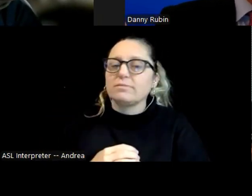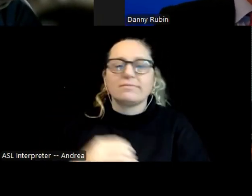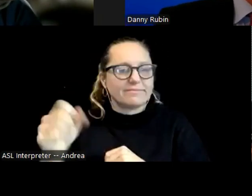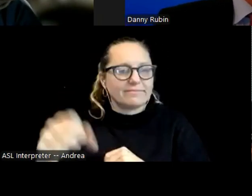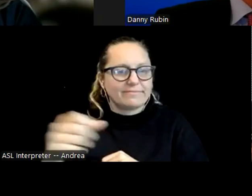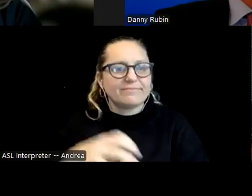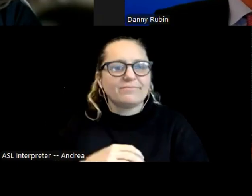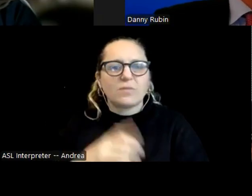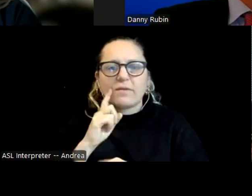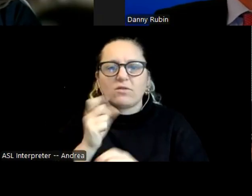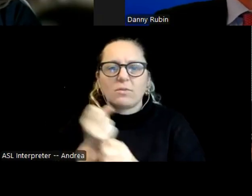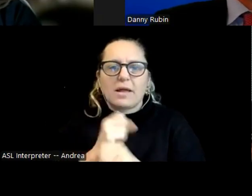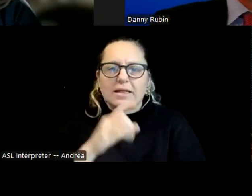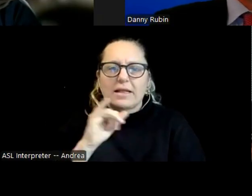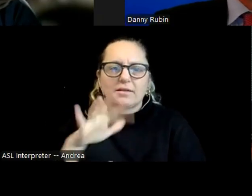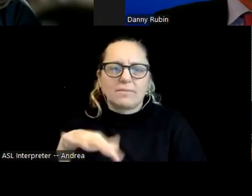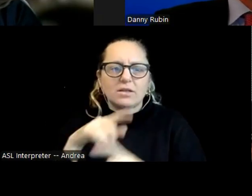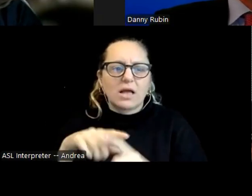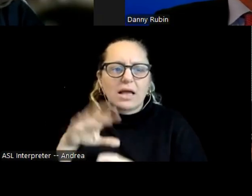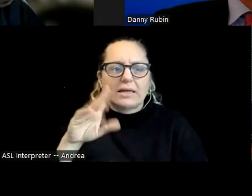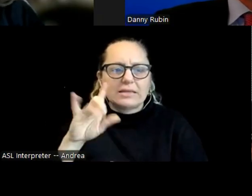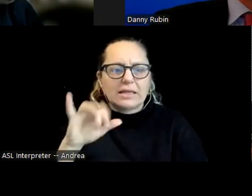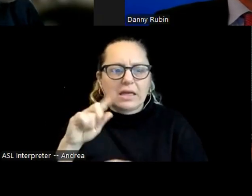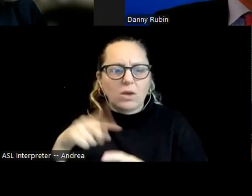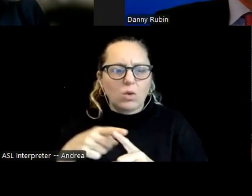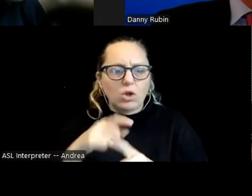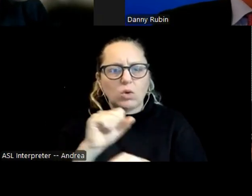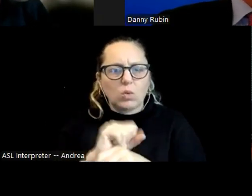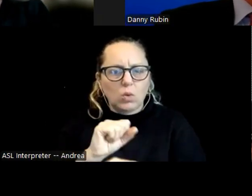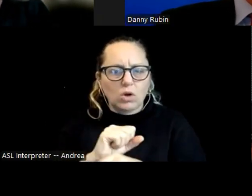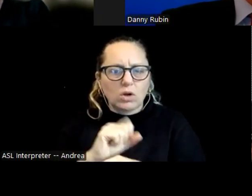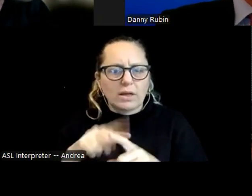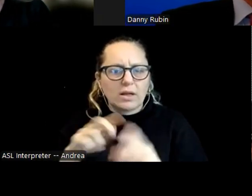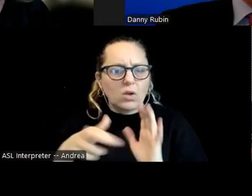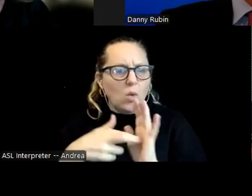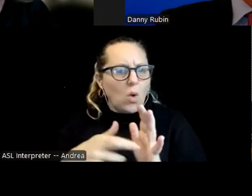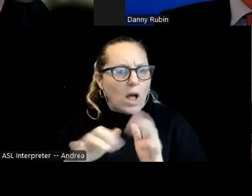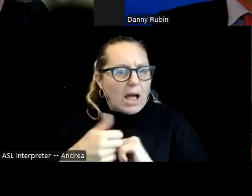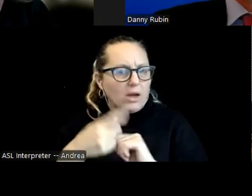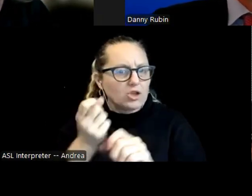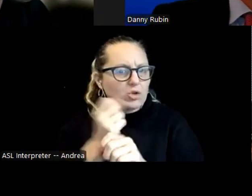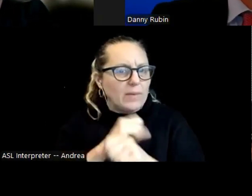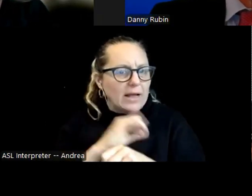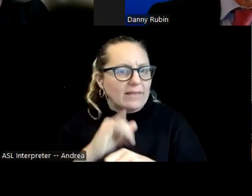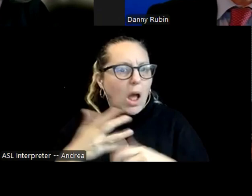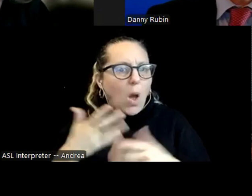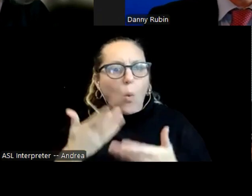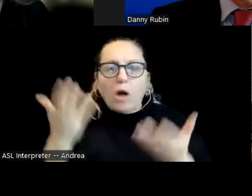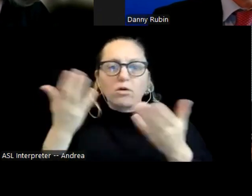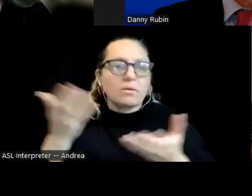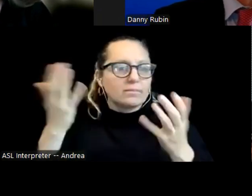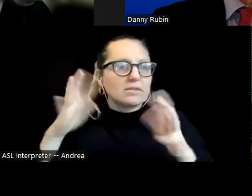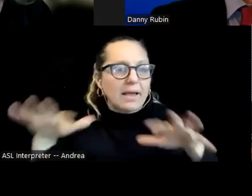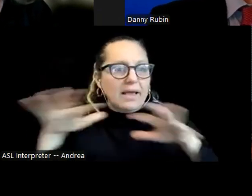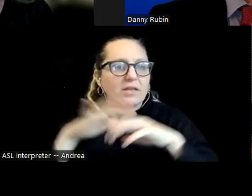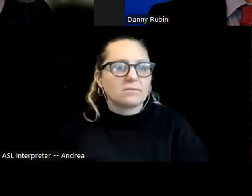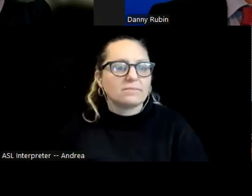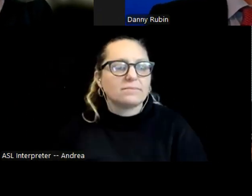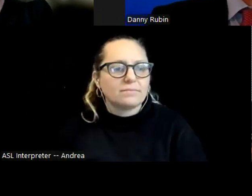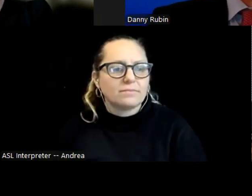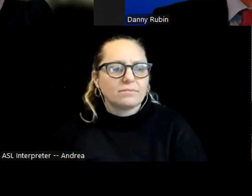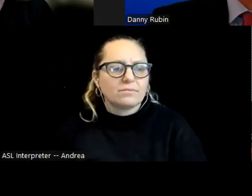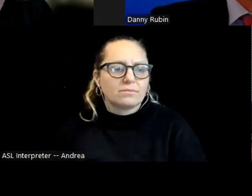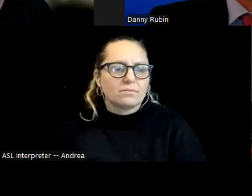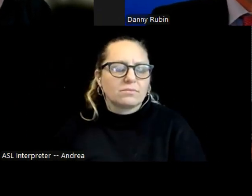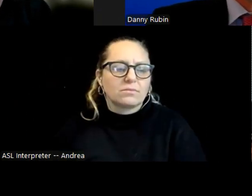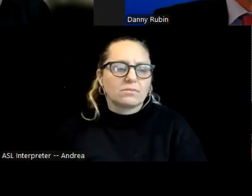that space. Cindy, when you were working in the role, how did you create that welcoming space? Well, I think one of